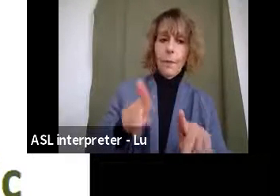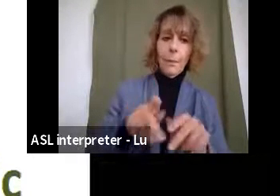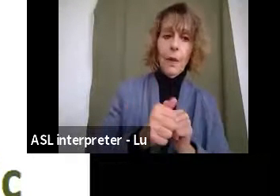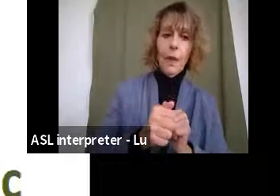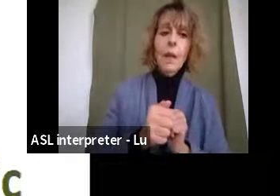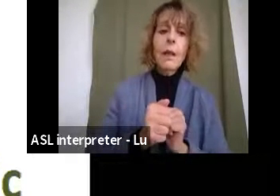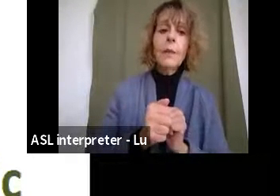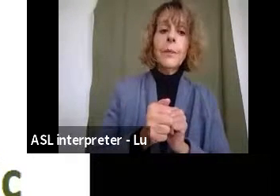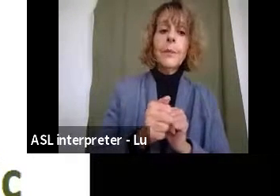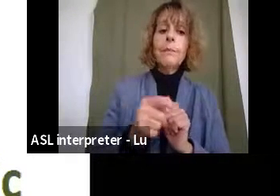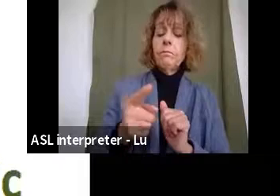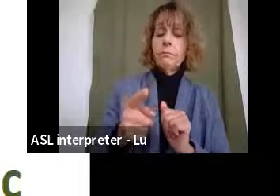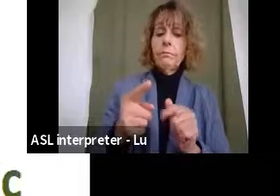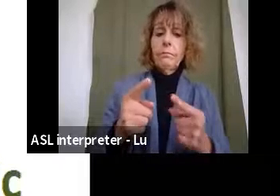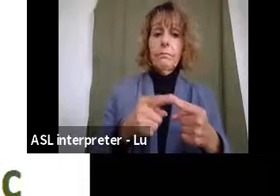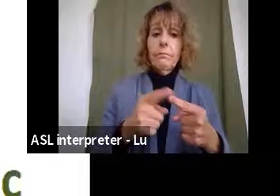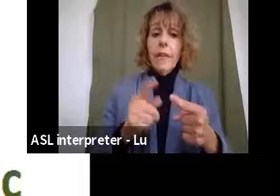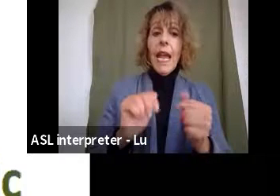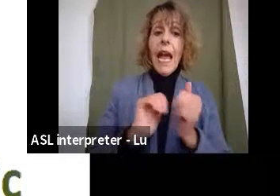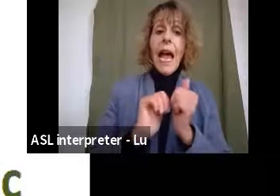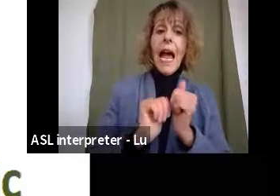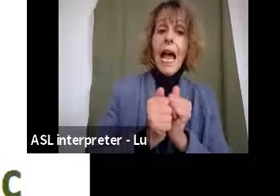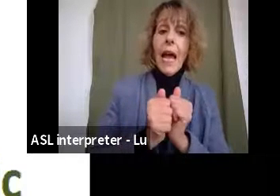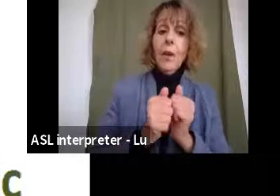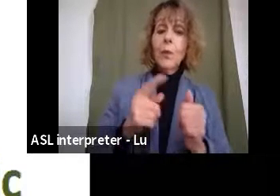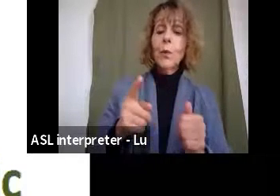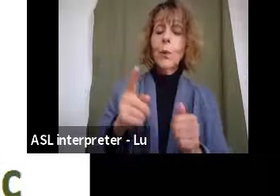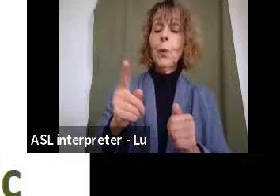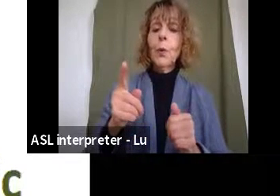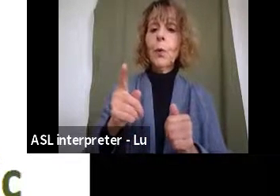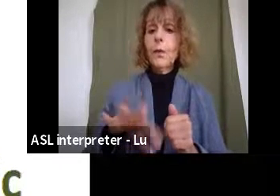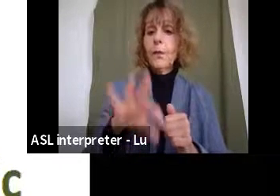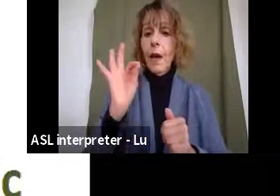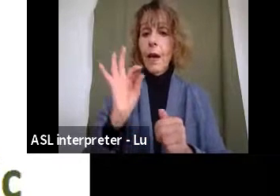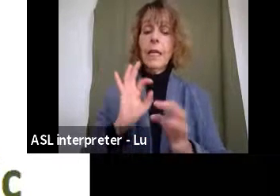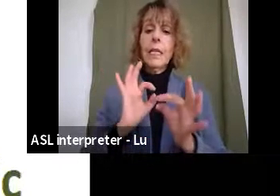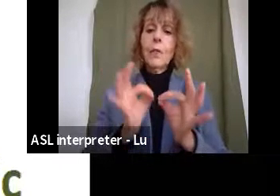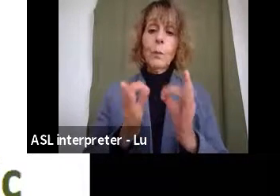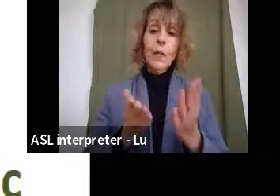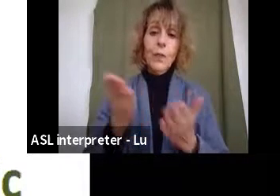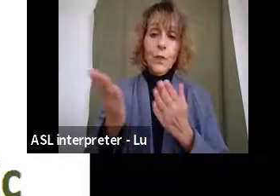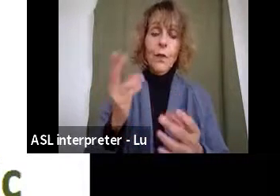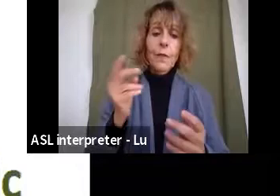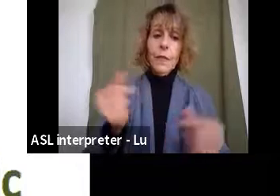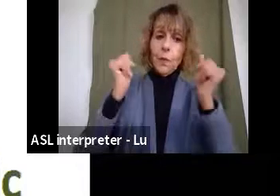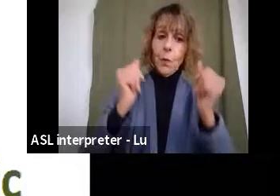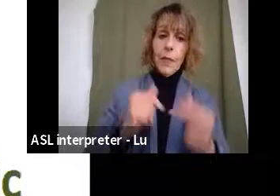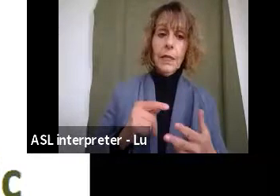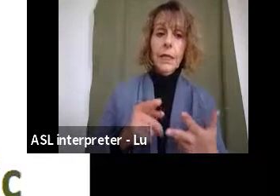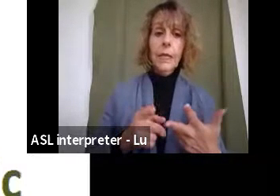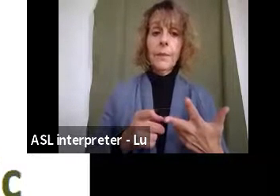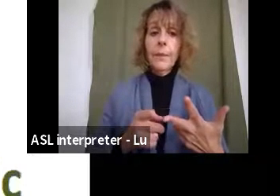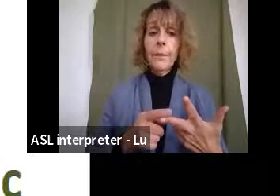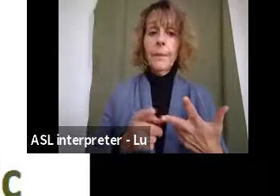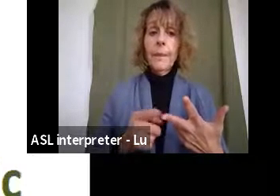quickly, how to operate the video interpreting services equipment. And this was something interesting,